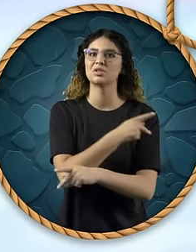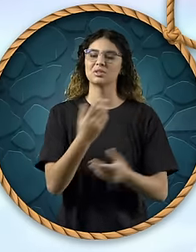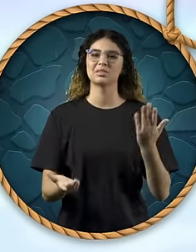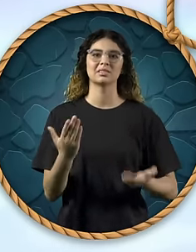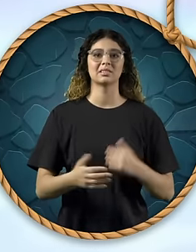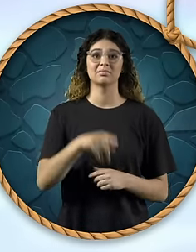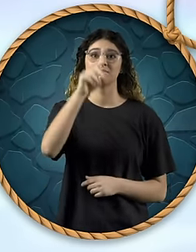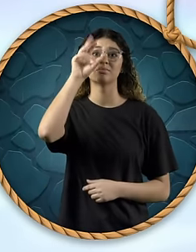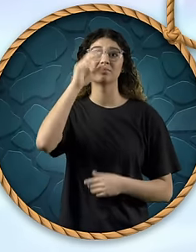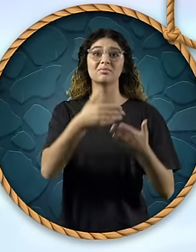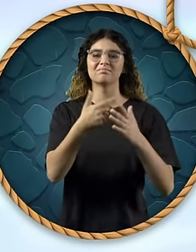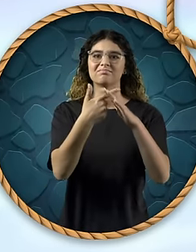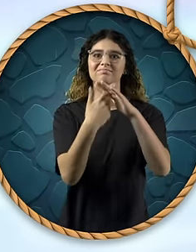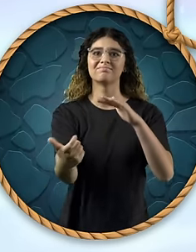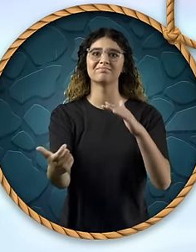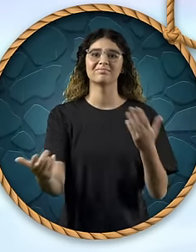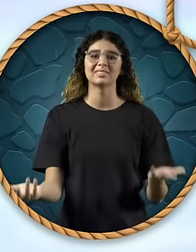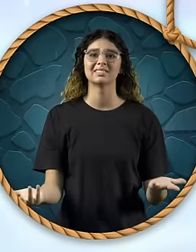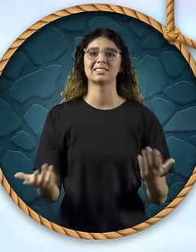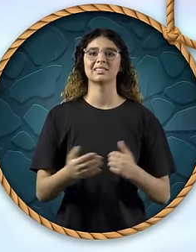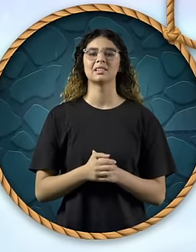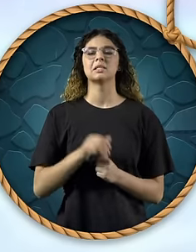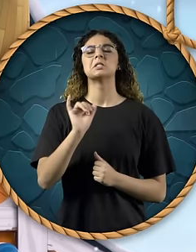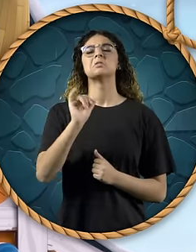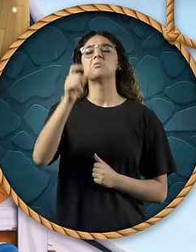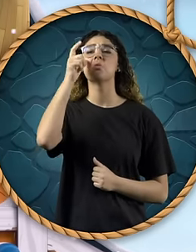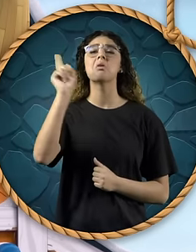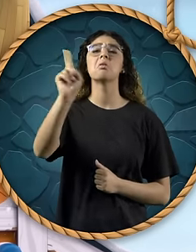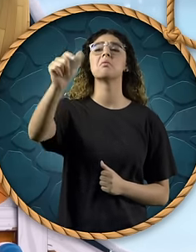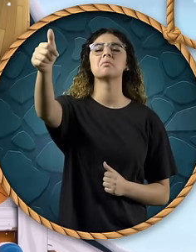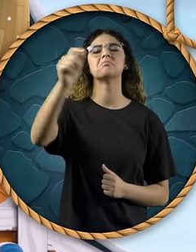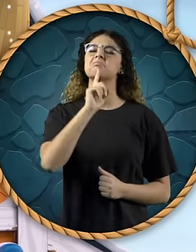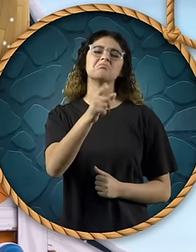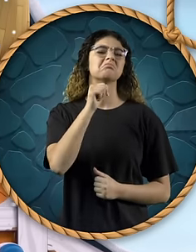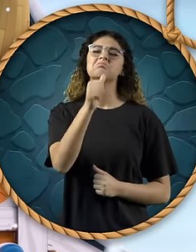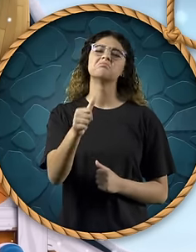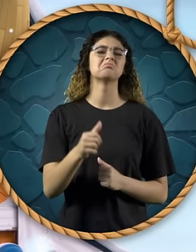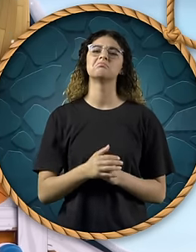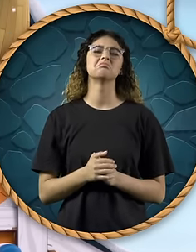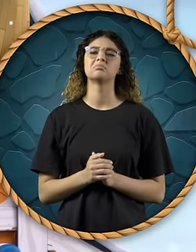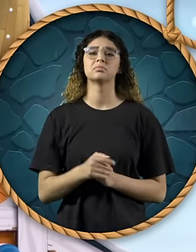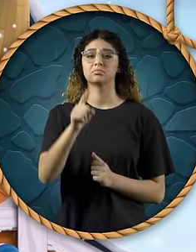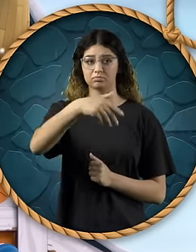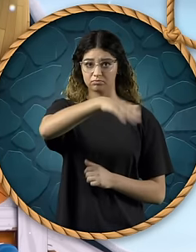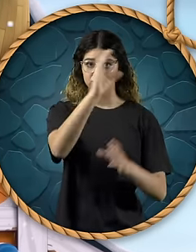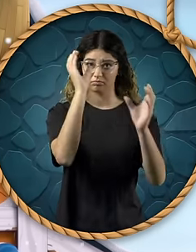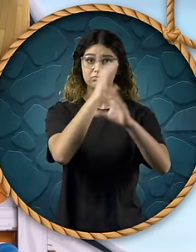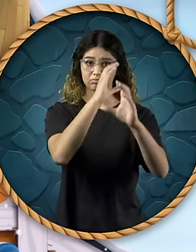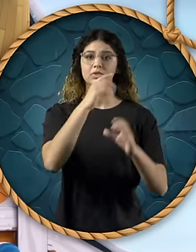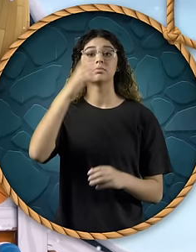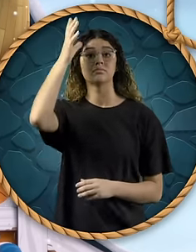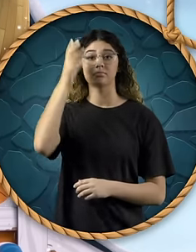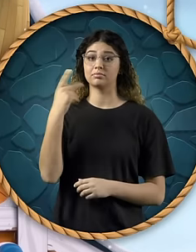worse. Brady's baby just went missing. Oh, I'm sure Luna hasn't wandered far. While you go find her, your